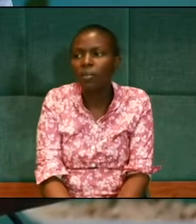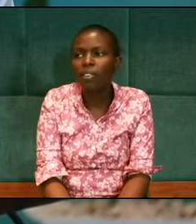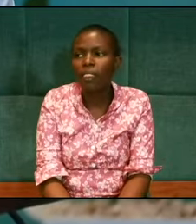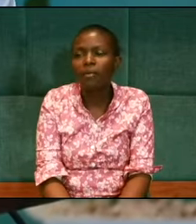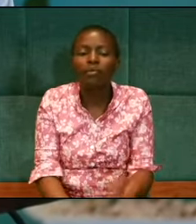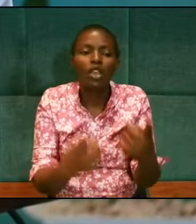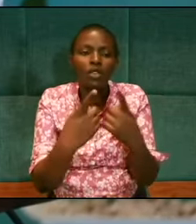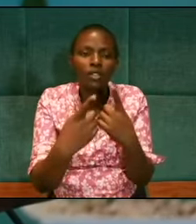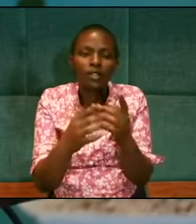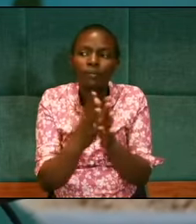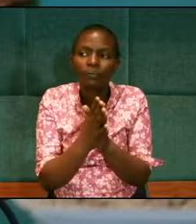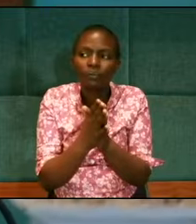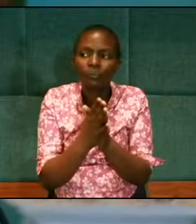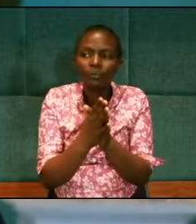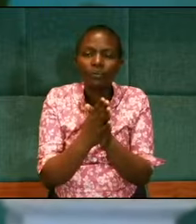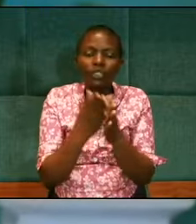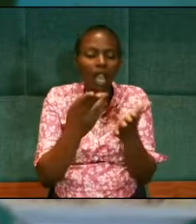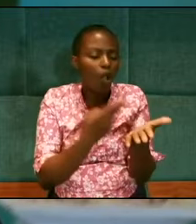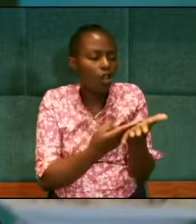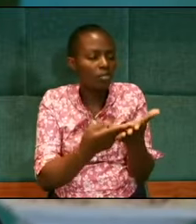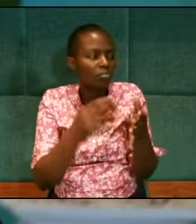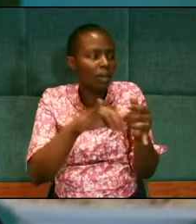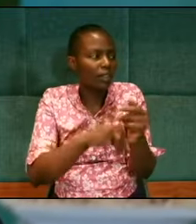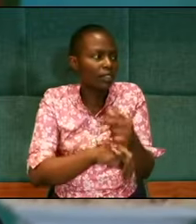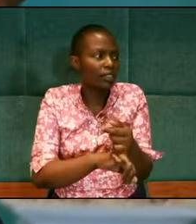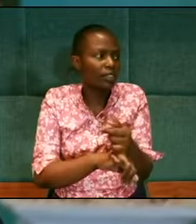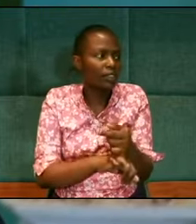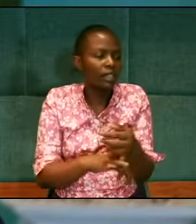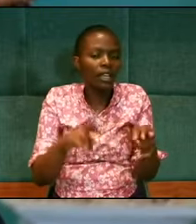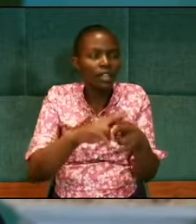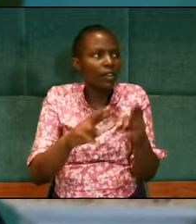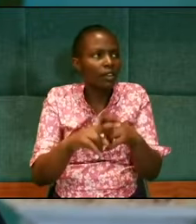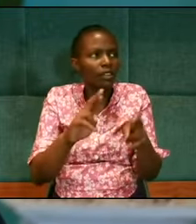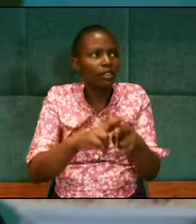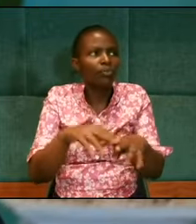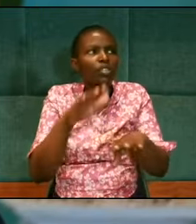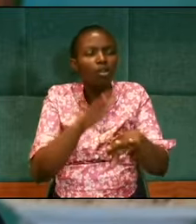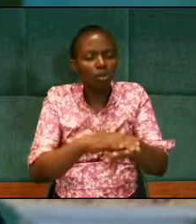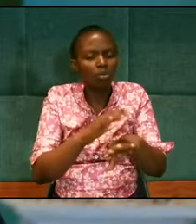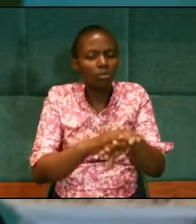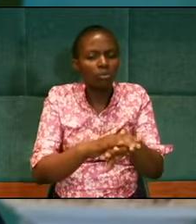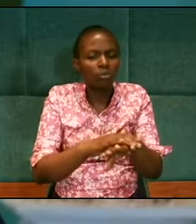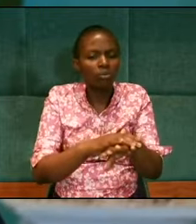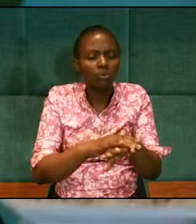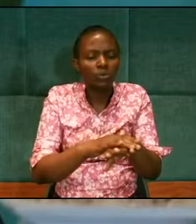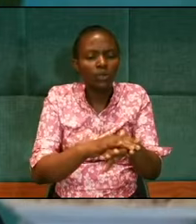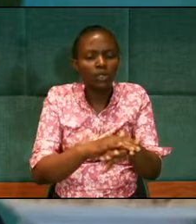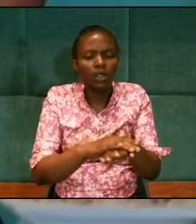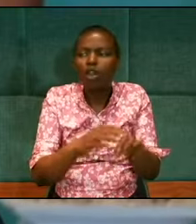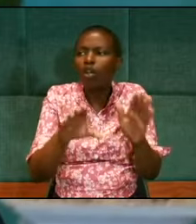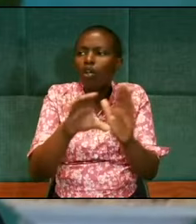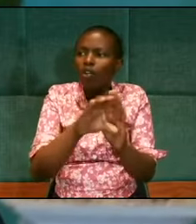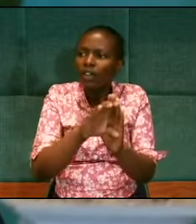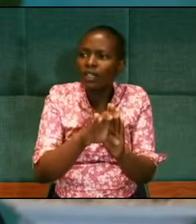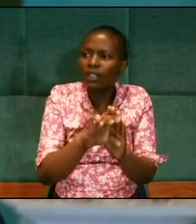You are saying it's a holy matrimony. The relationship is a holy covenant. It's not secular. It's